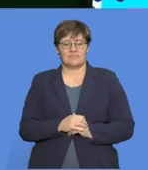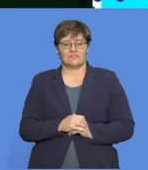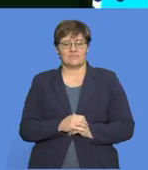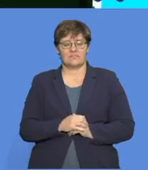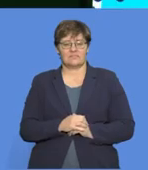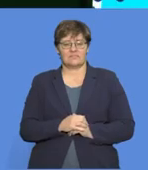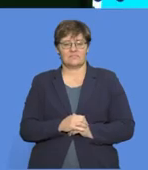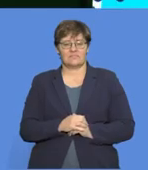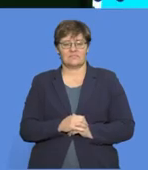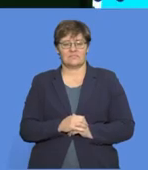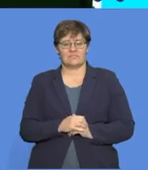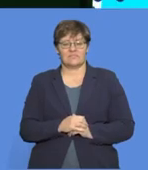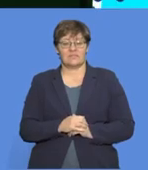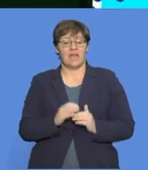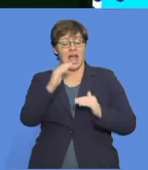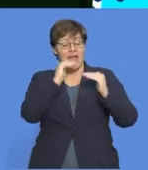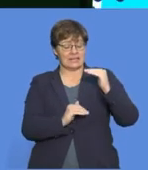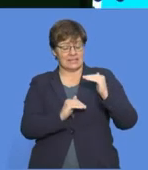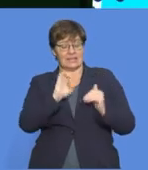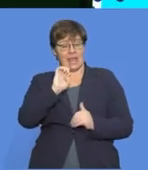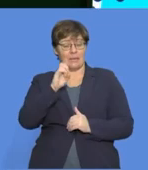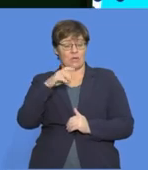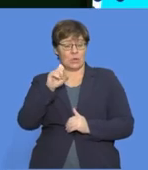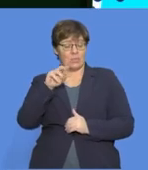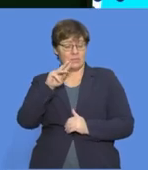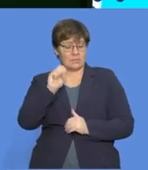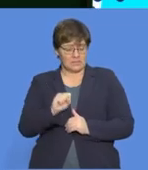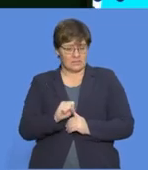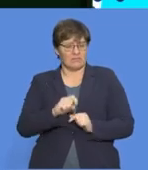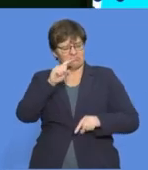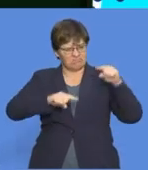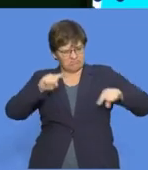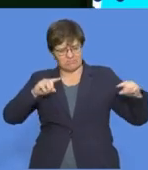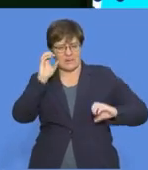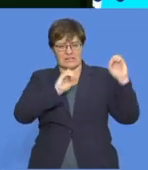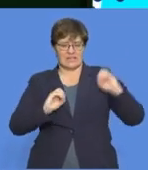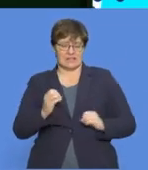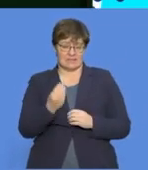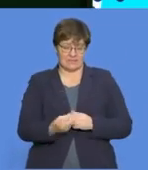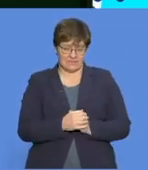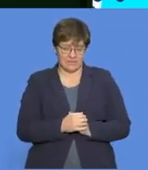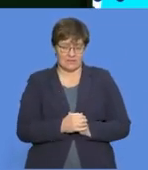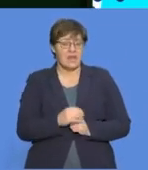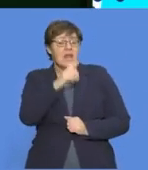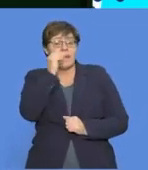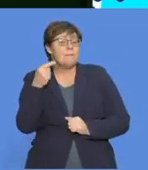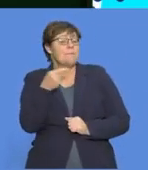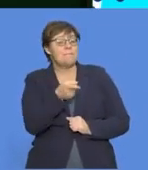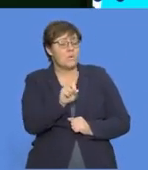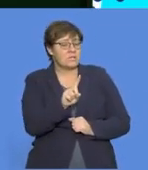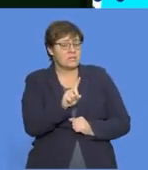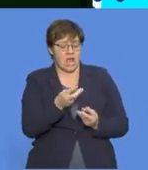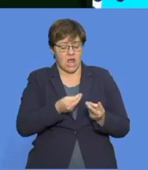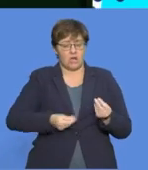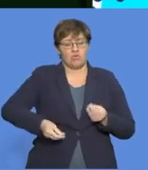Just underneath the epidermis are lots of different types of cells, and we call these ground